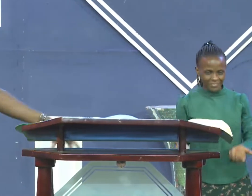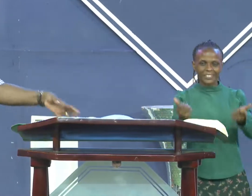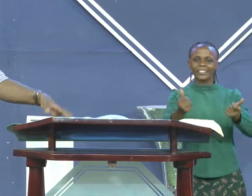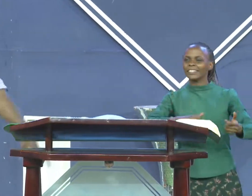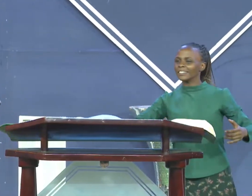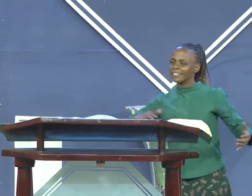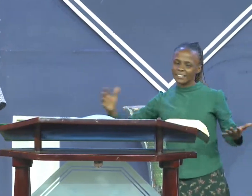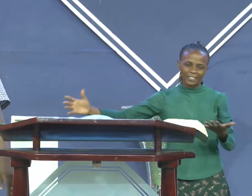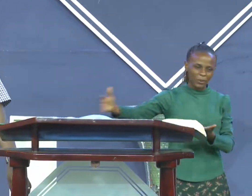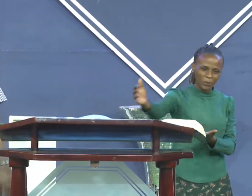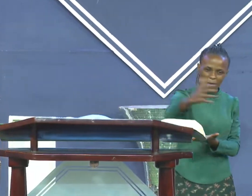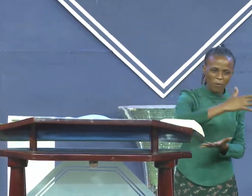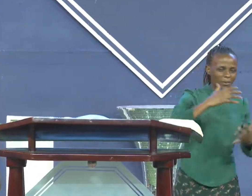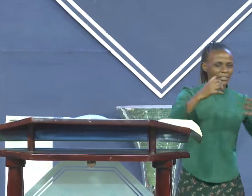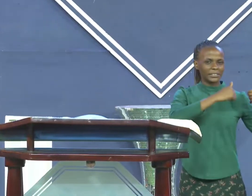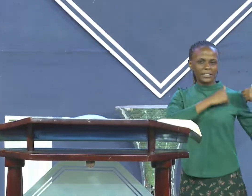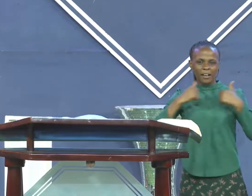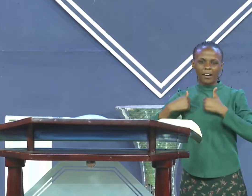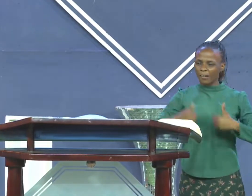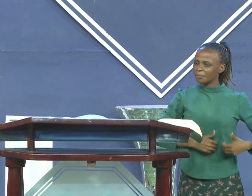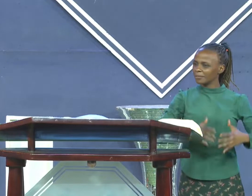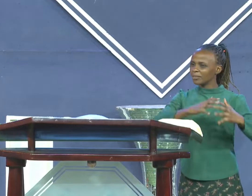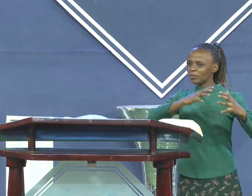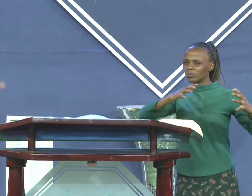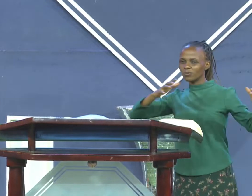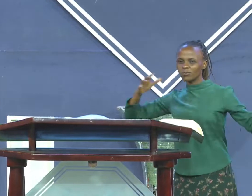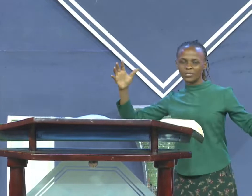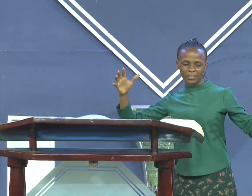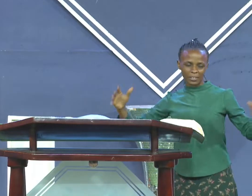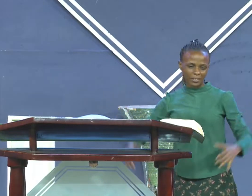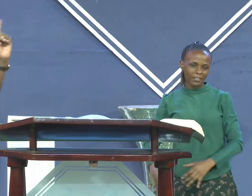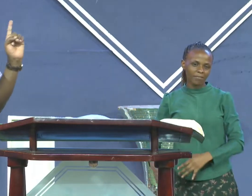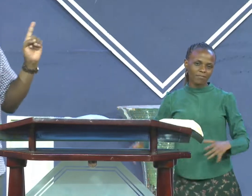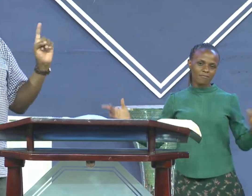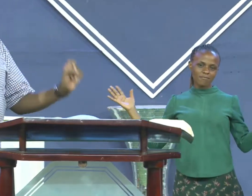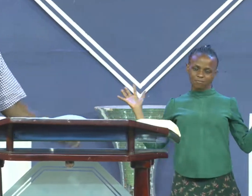eggye. And they gathered a mighty army. Ligenze kulumbaani.